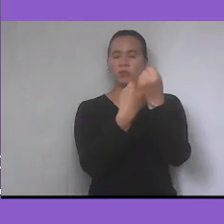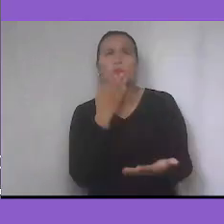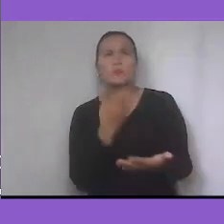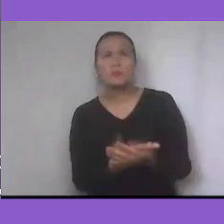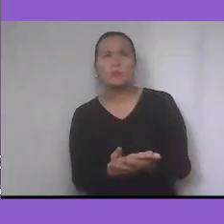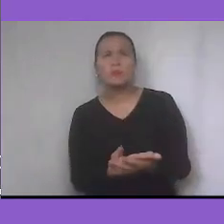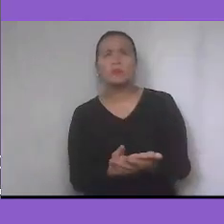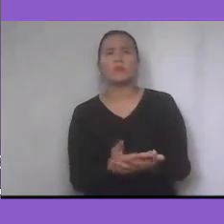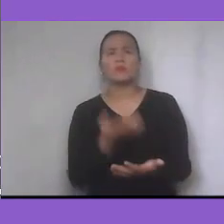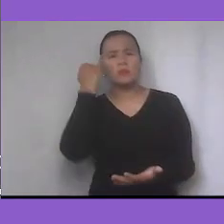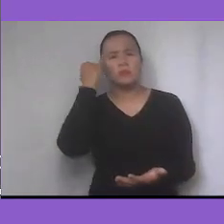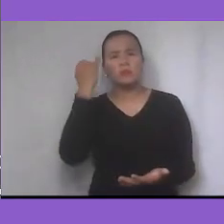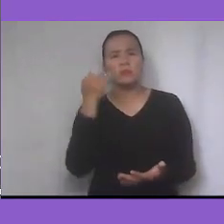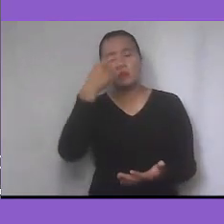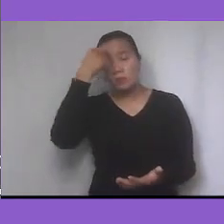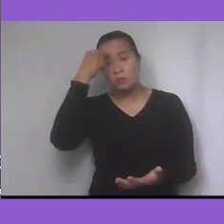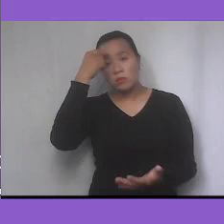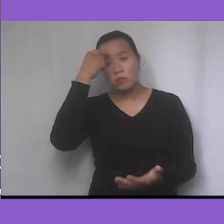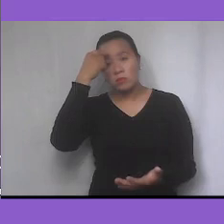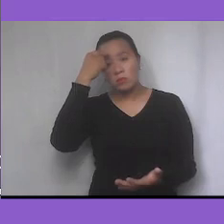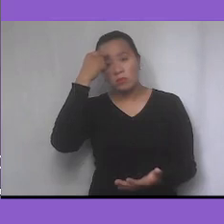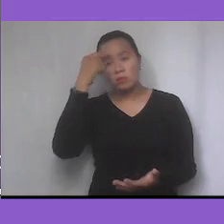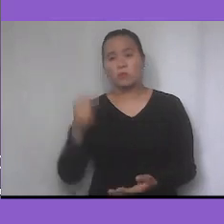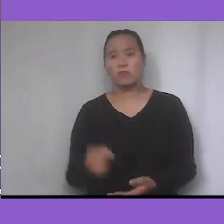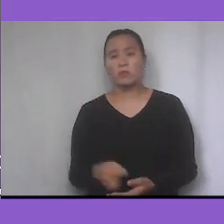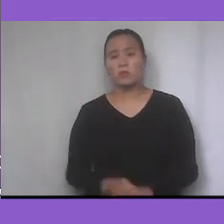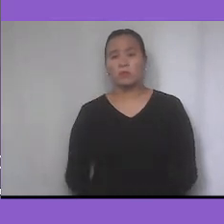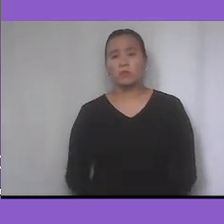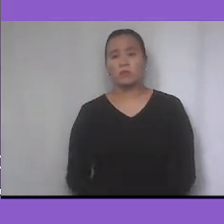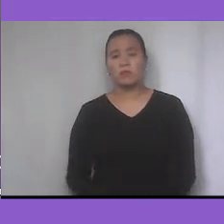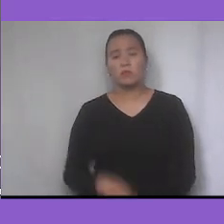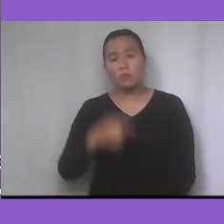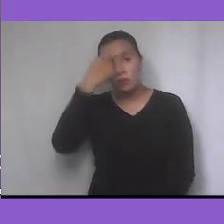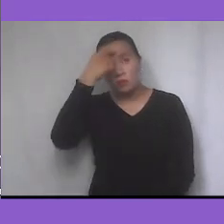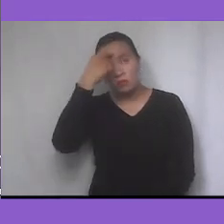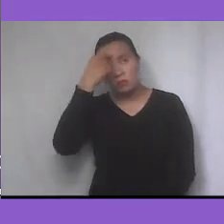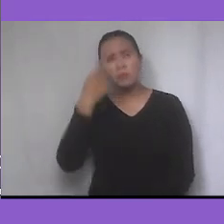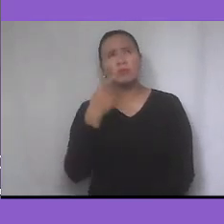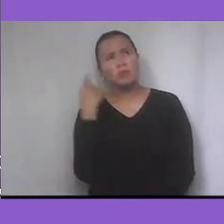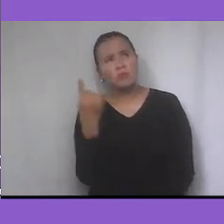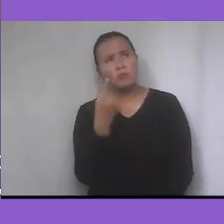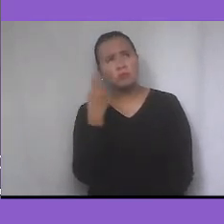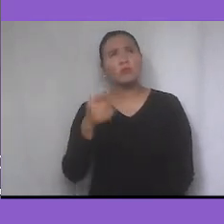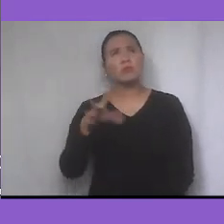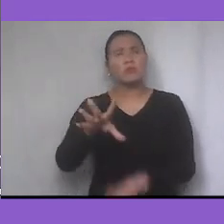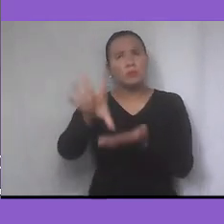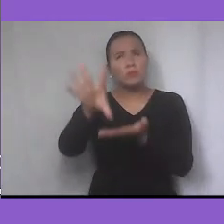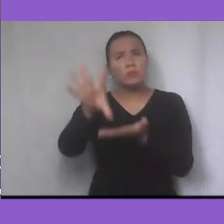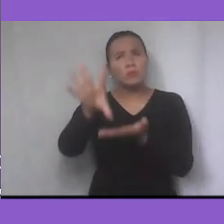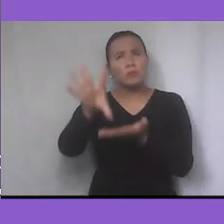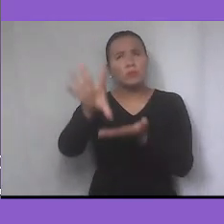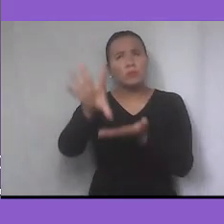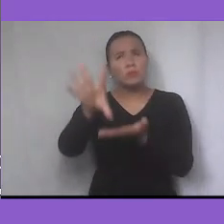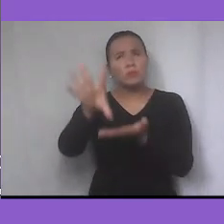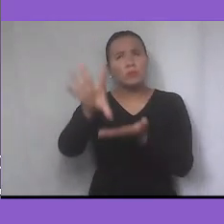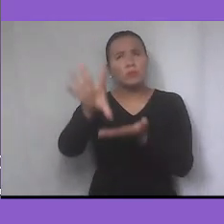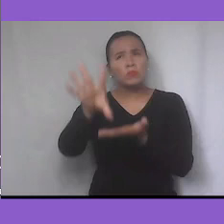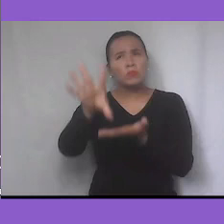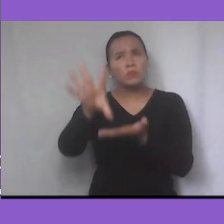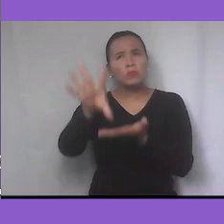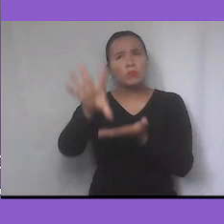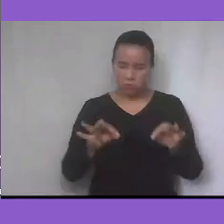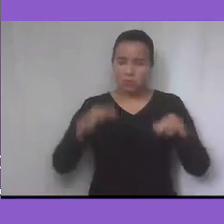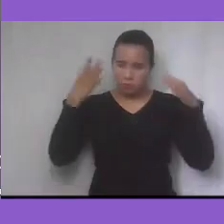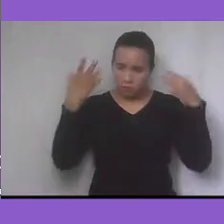you have to do is copy that and you already have a paragraph. Ang bilis, di ba? So, that is called